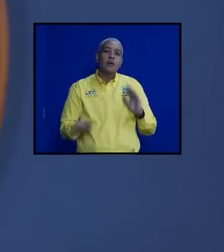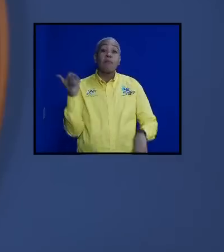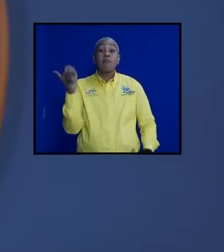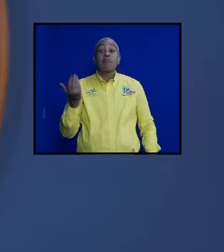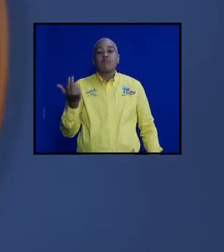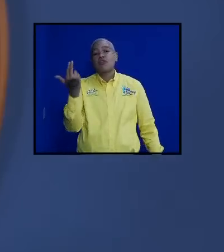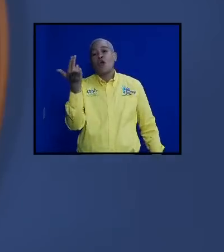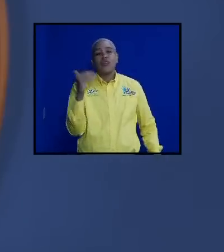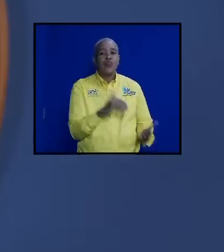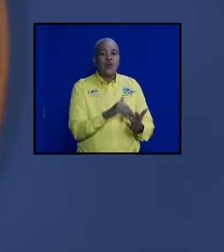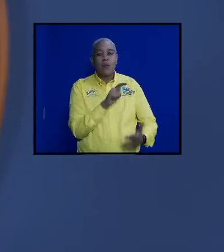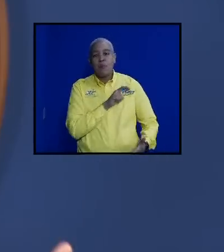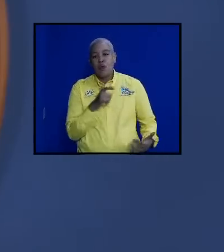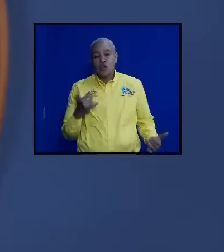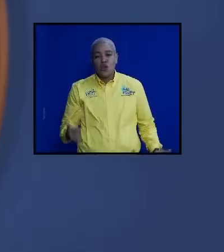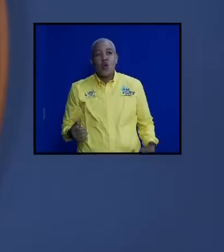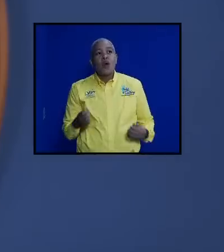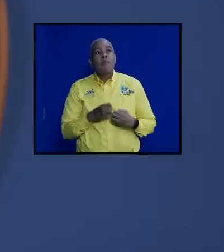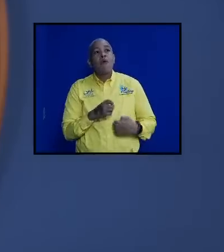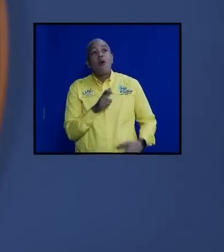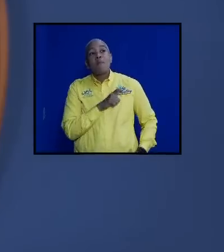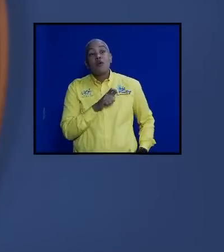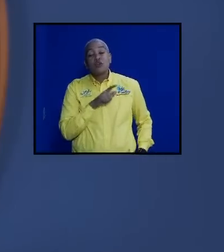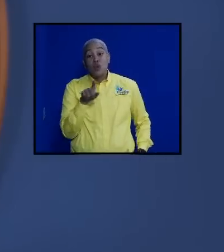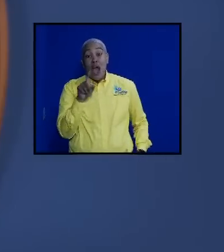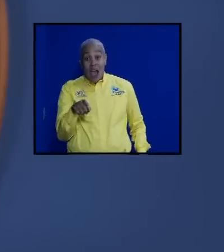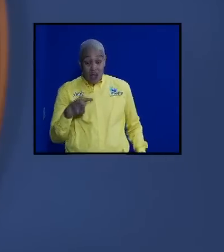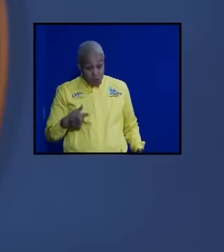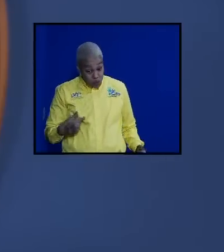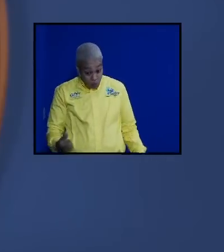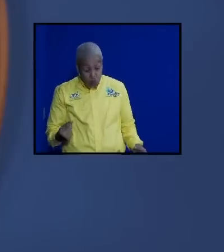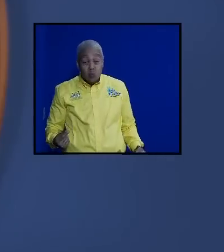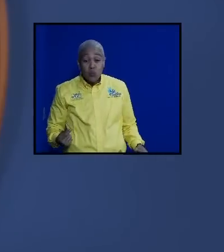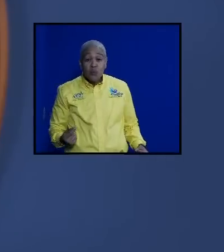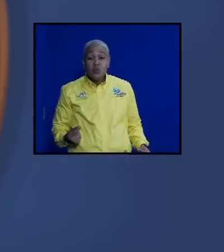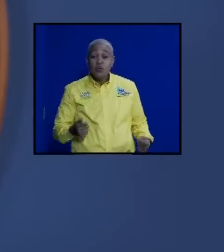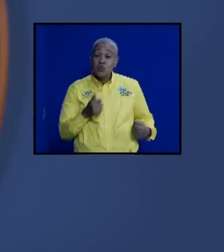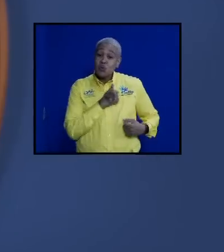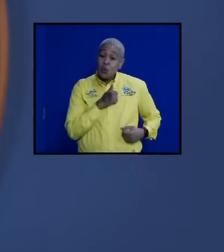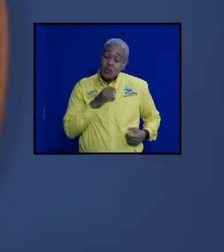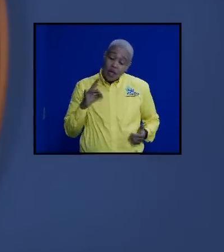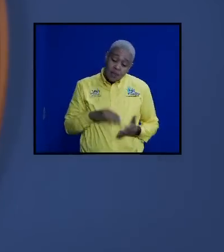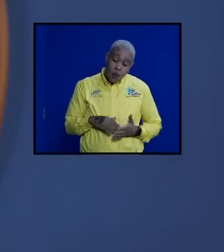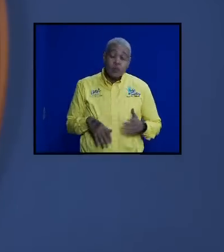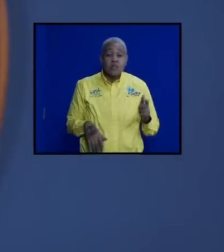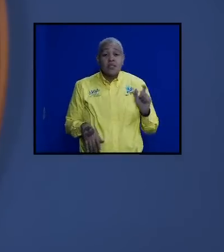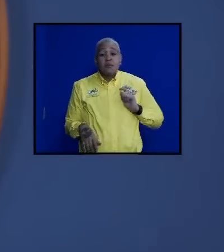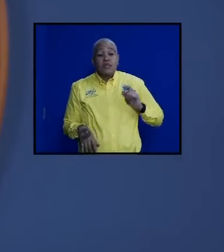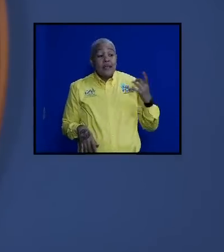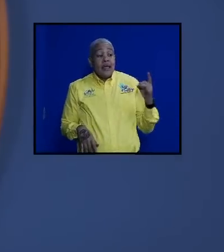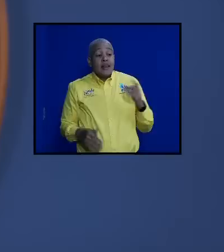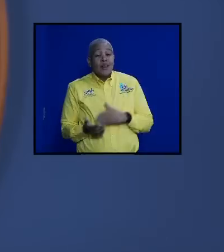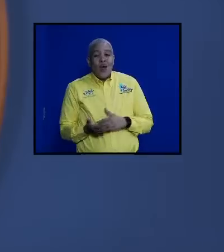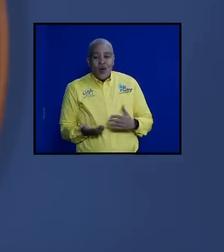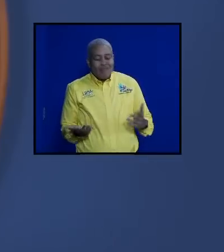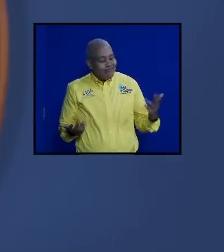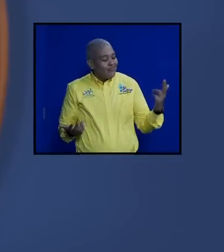capacity. All the more policemen that you're asking for. We're doing it. But it's not a switch that is